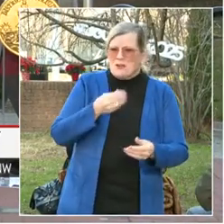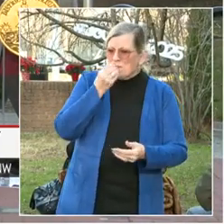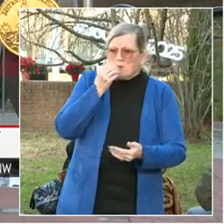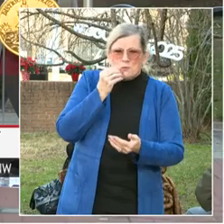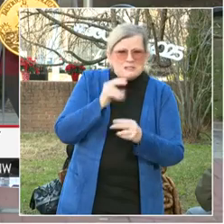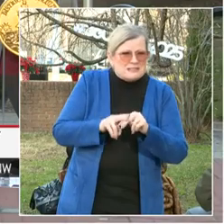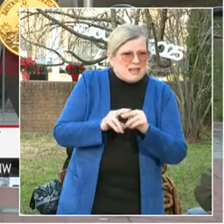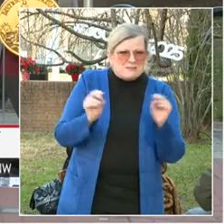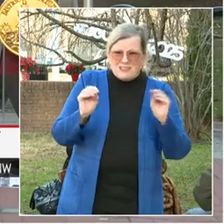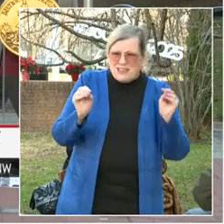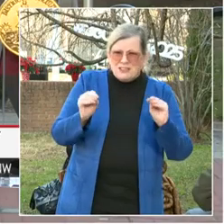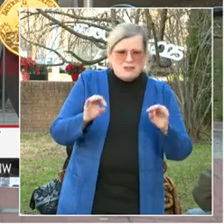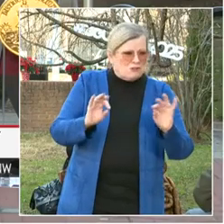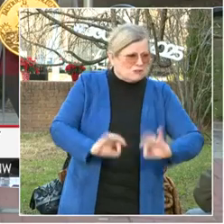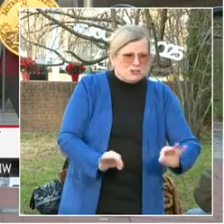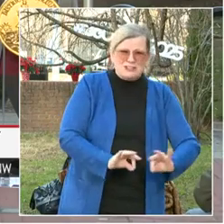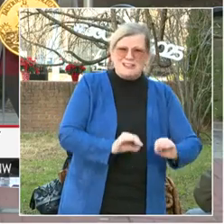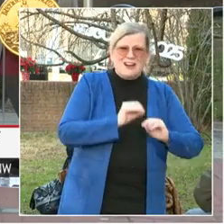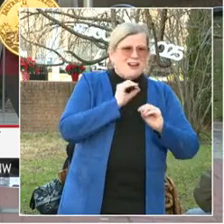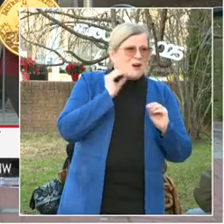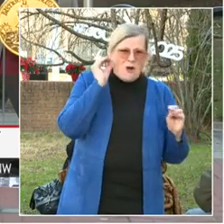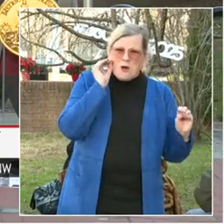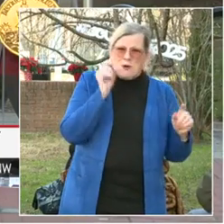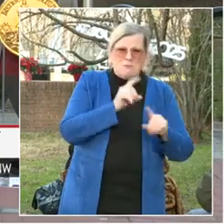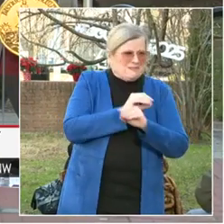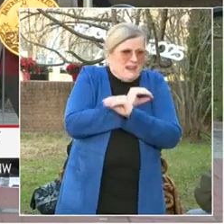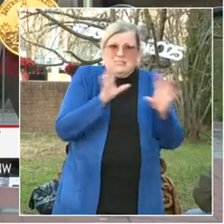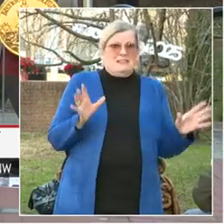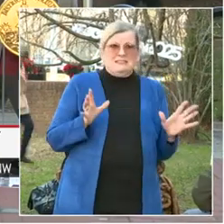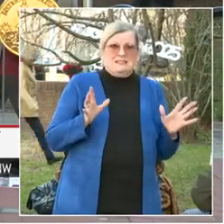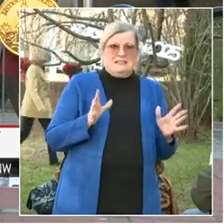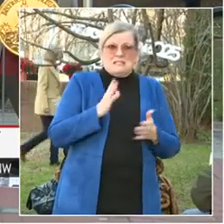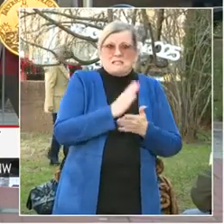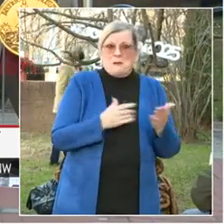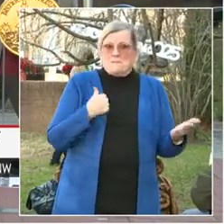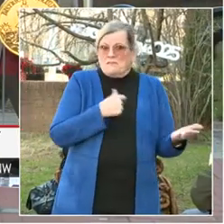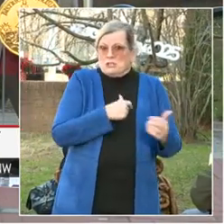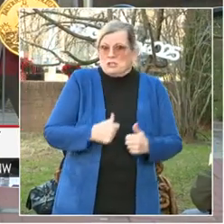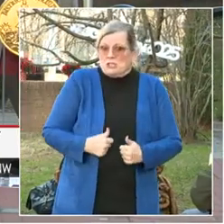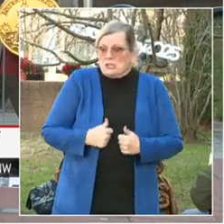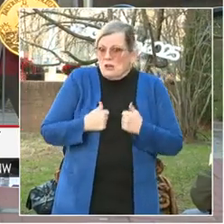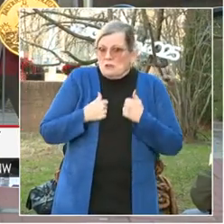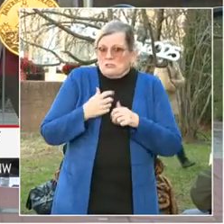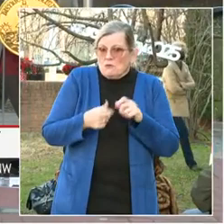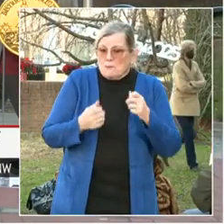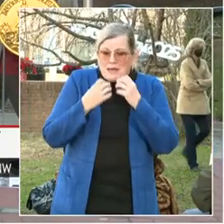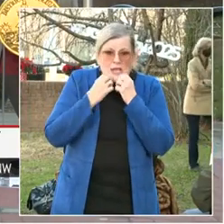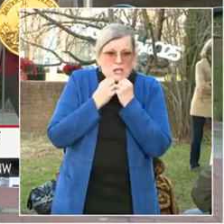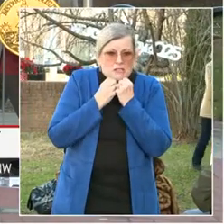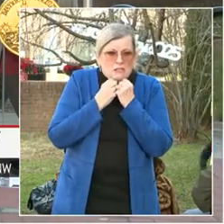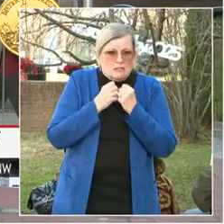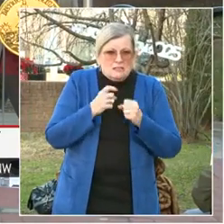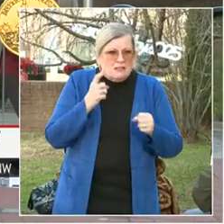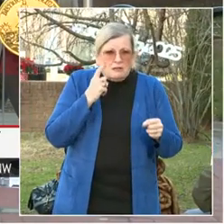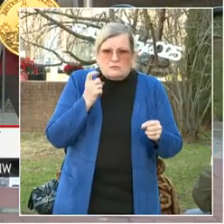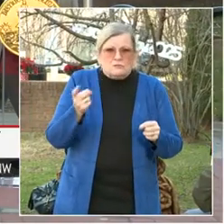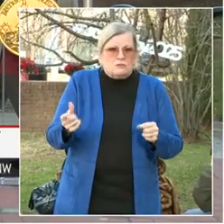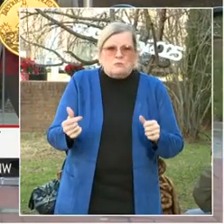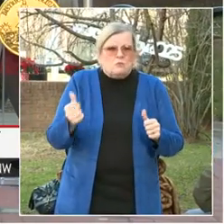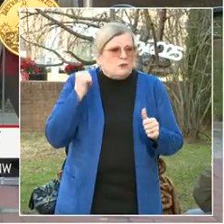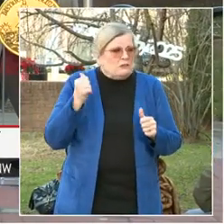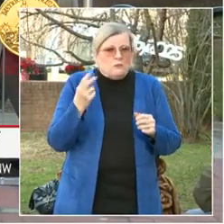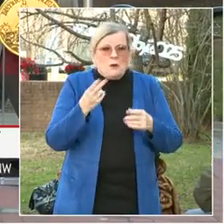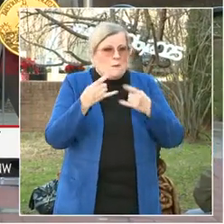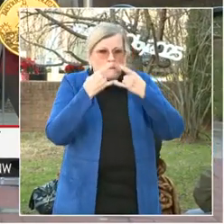furniture. And those of us who are cancer survivors and seniors are being endangered because they don't wear masks. And they